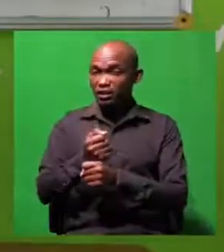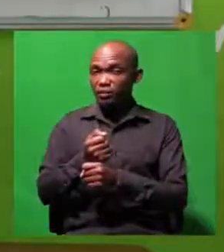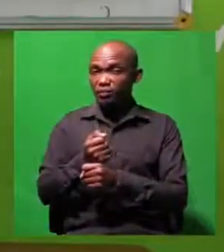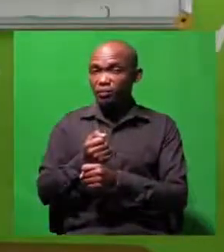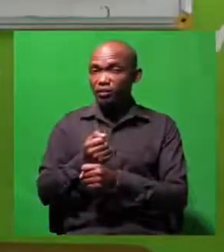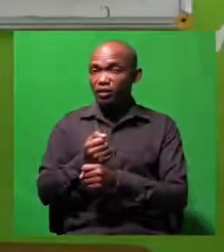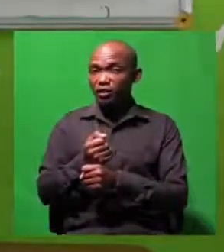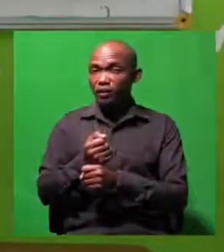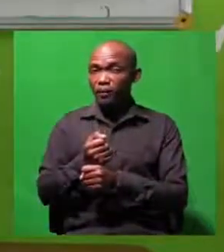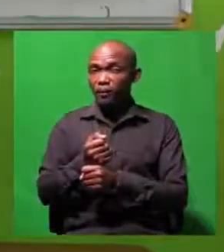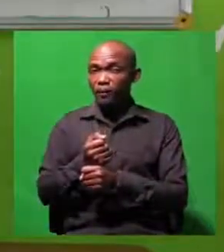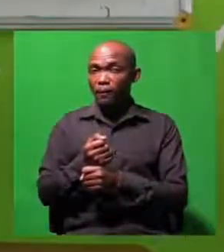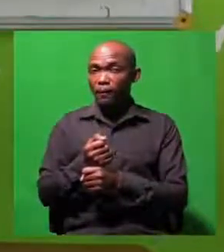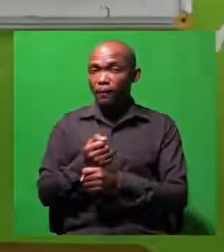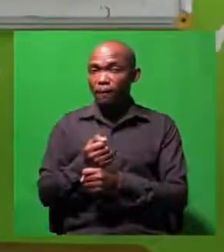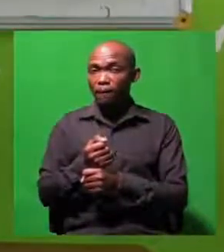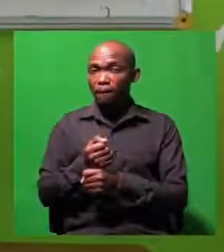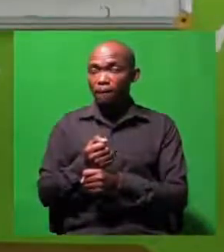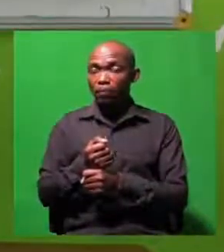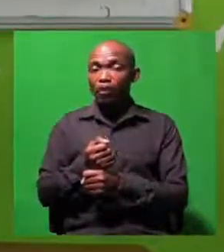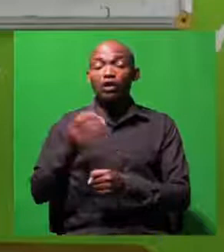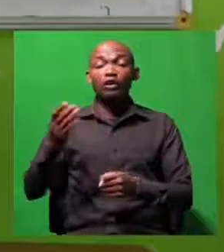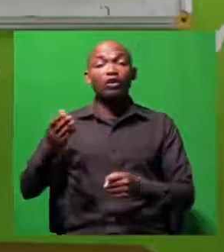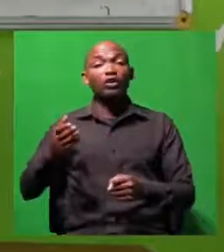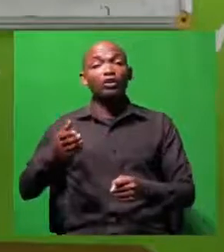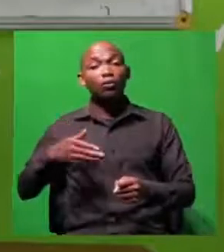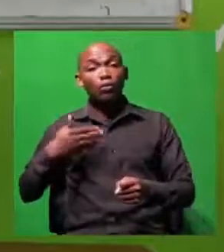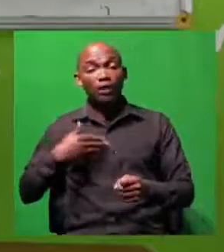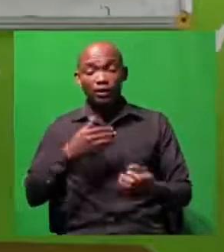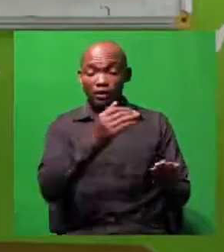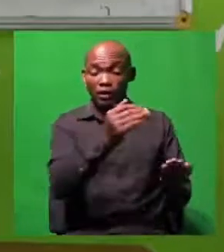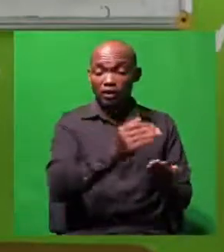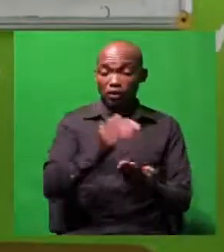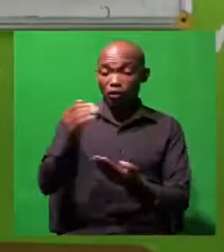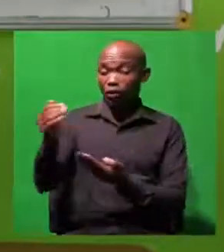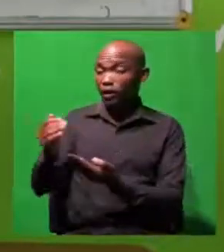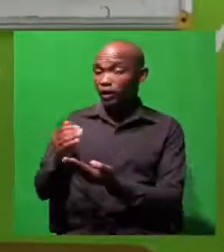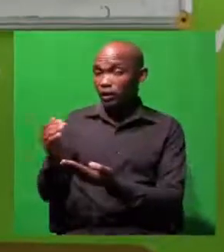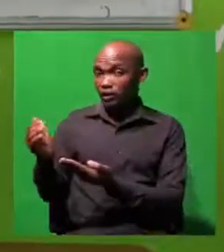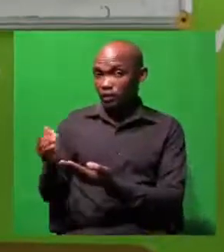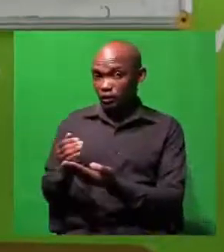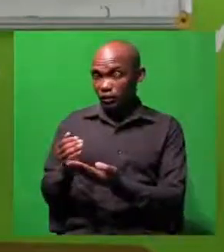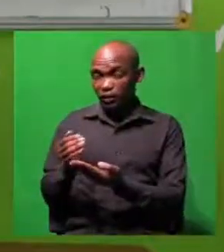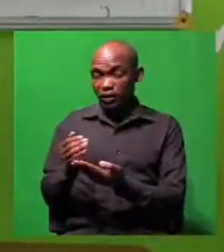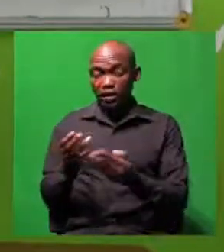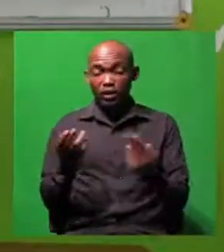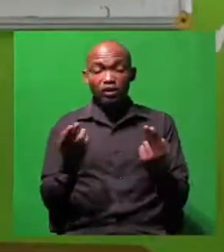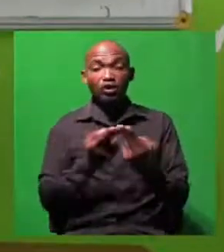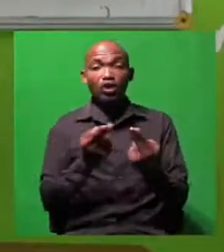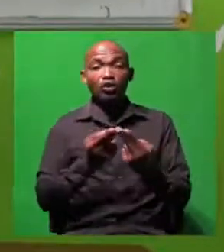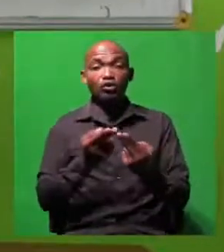they did so, and what was collected